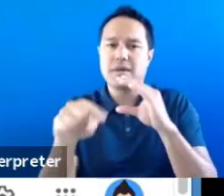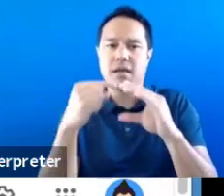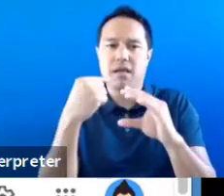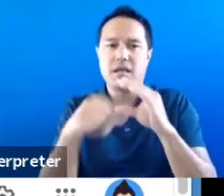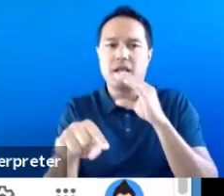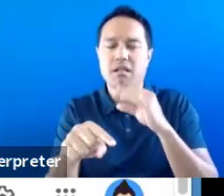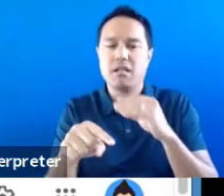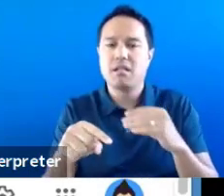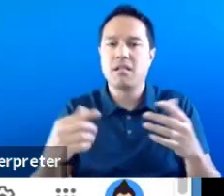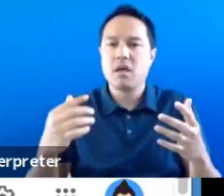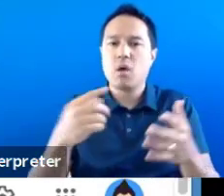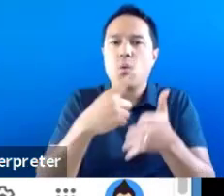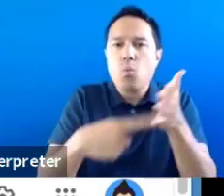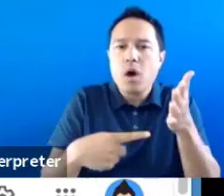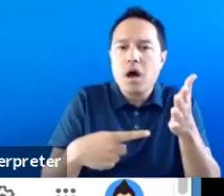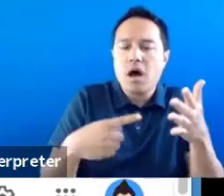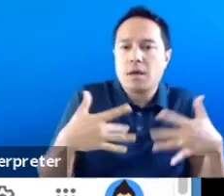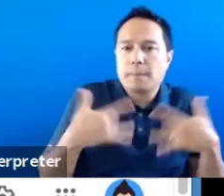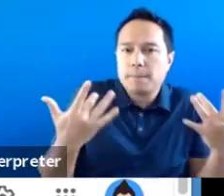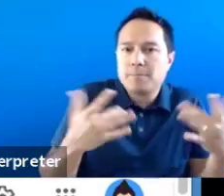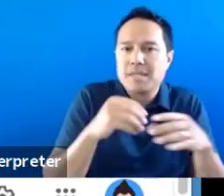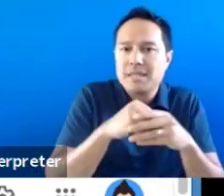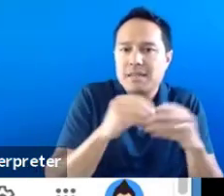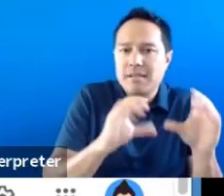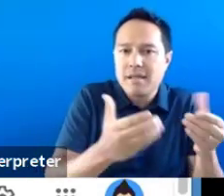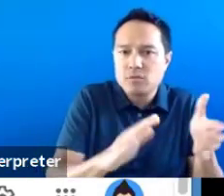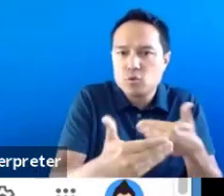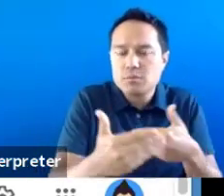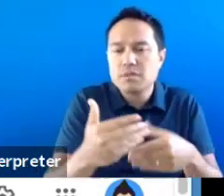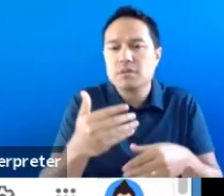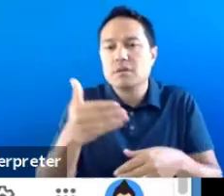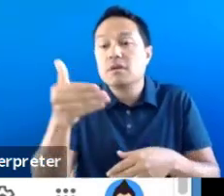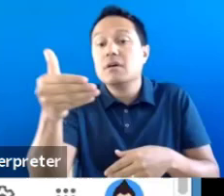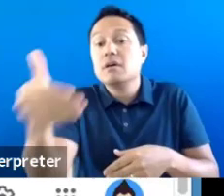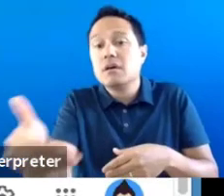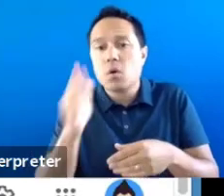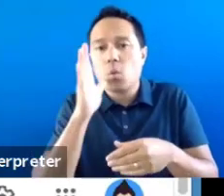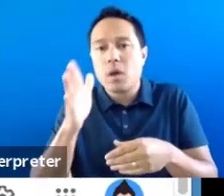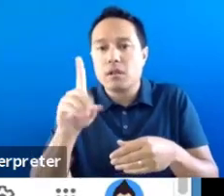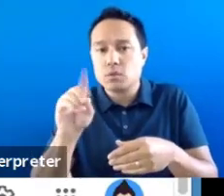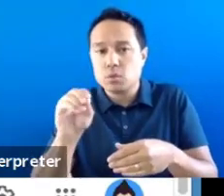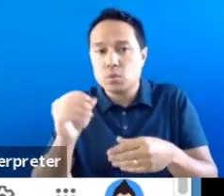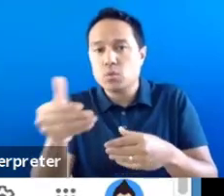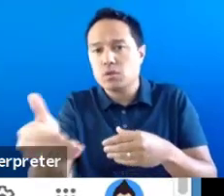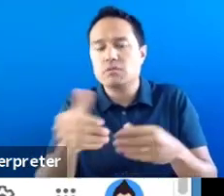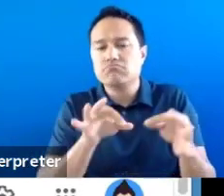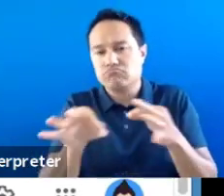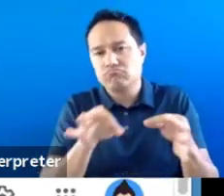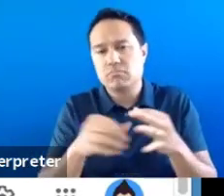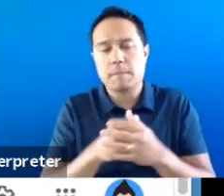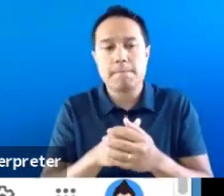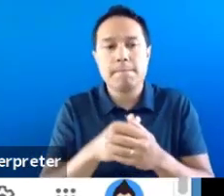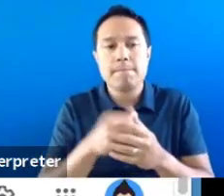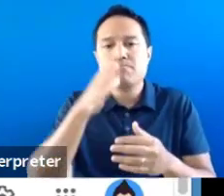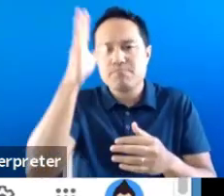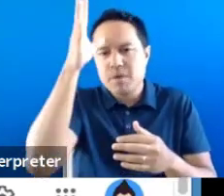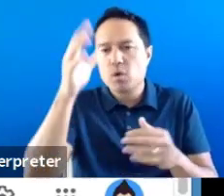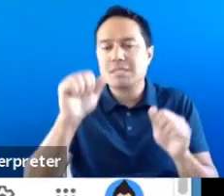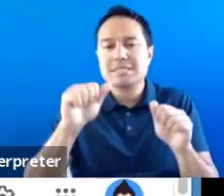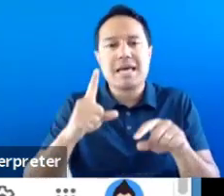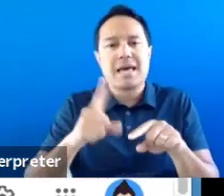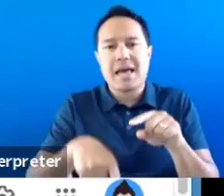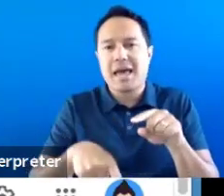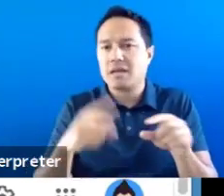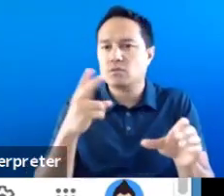done in the class and what's upcoming. Okay, so that will allow them to know what's going on. Parents cannot join a